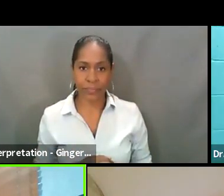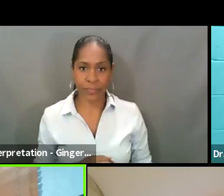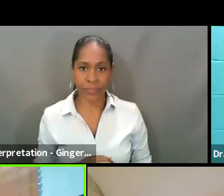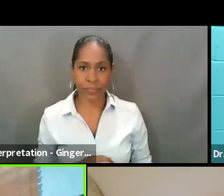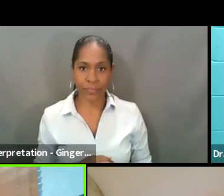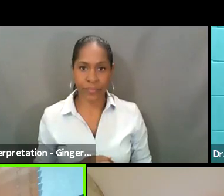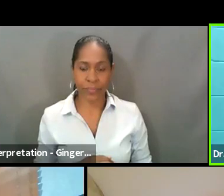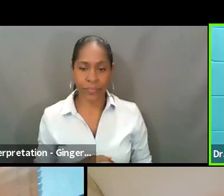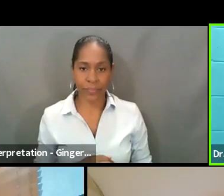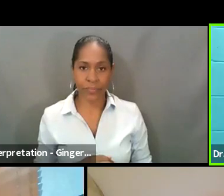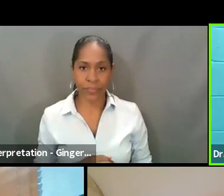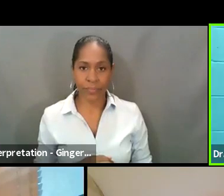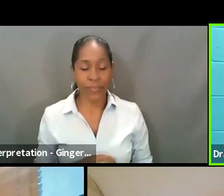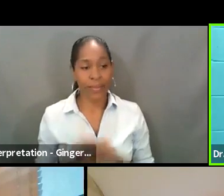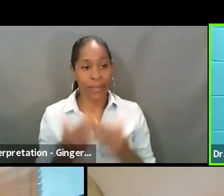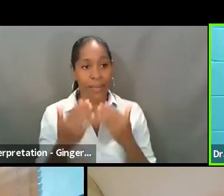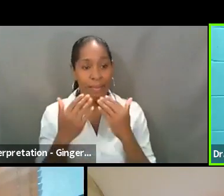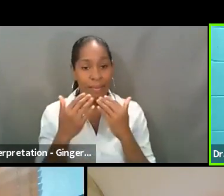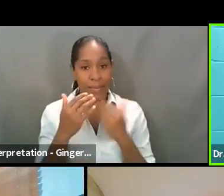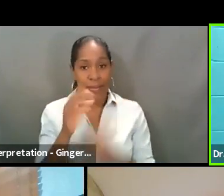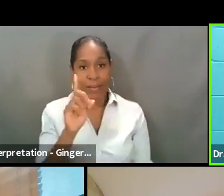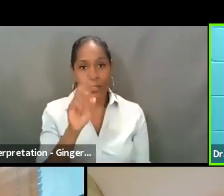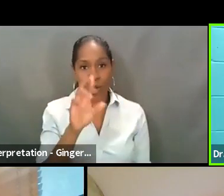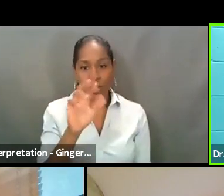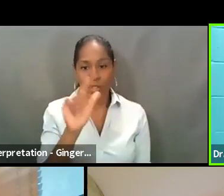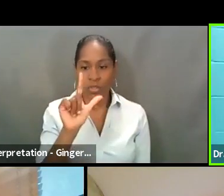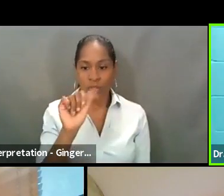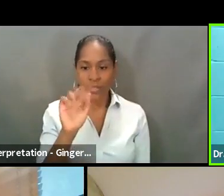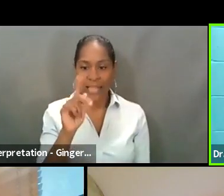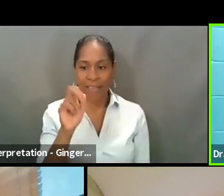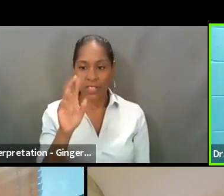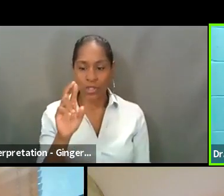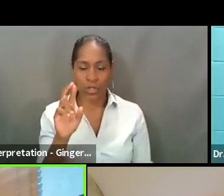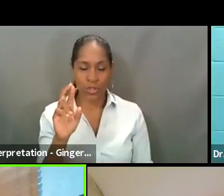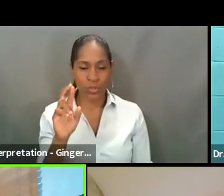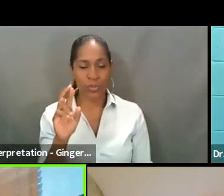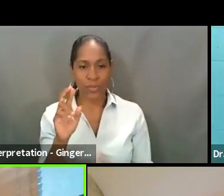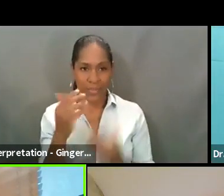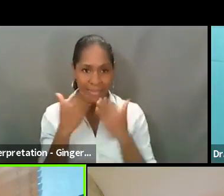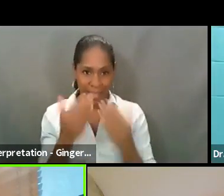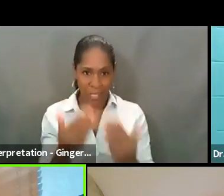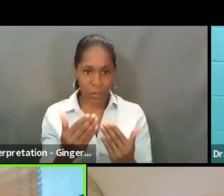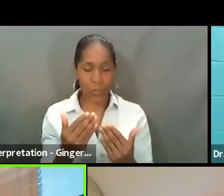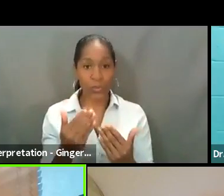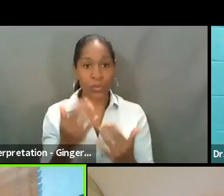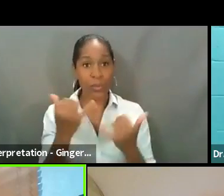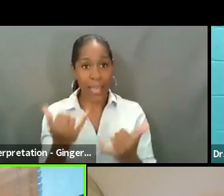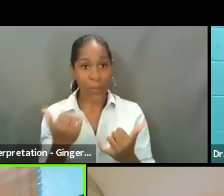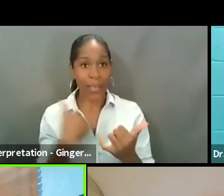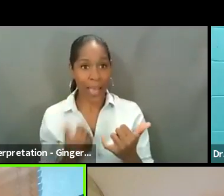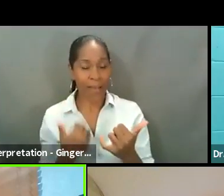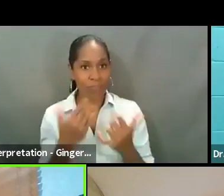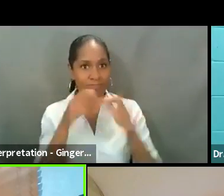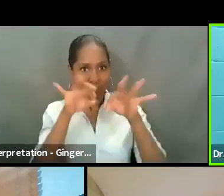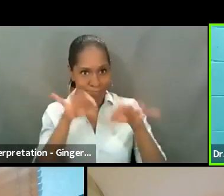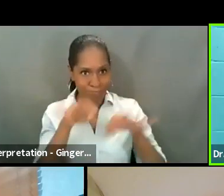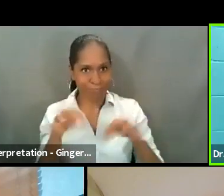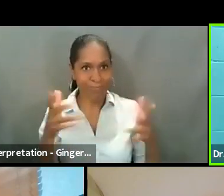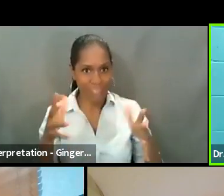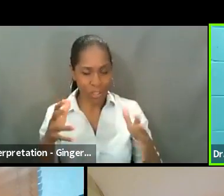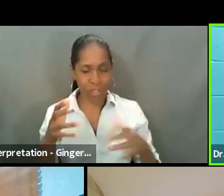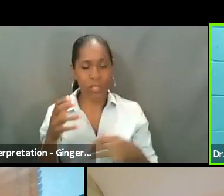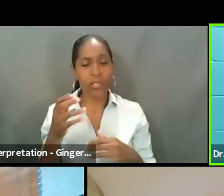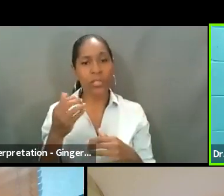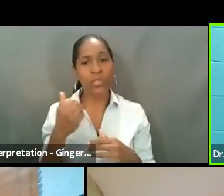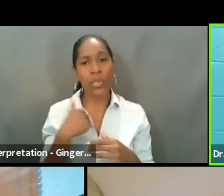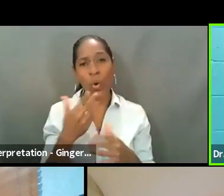Thanks for that. So now that we have some even more background, I get the shot. What is my pre and